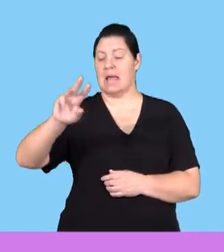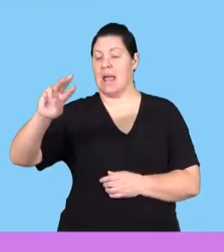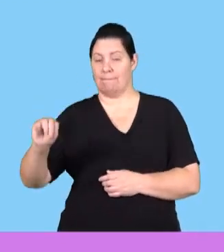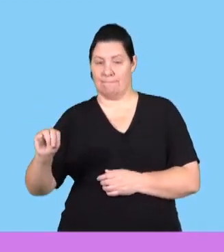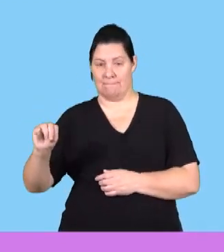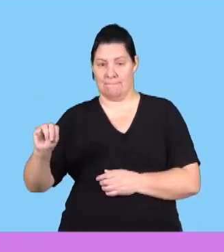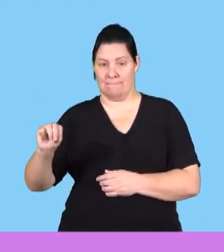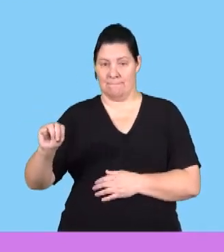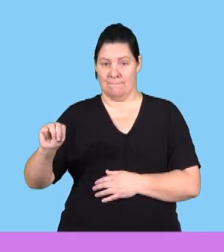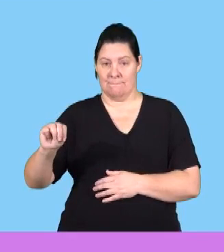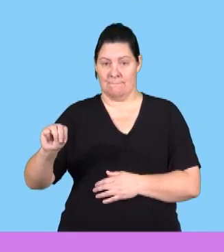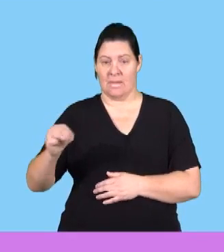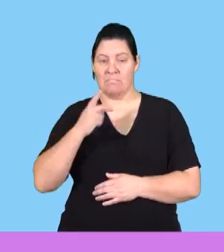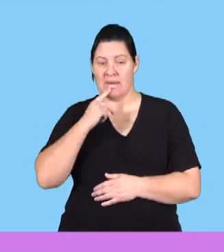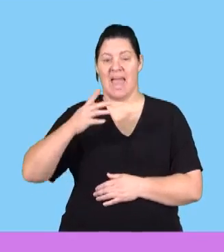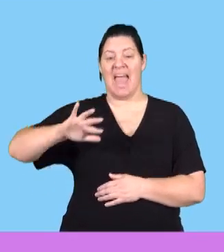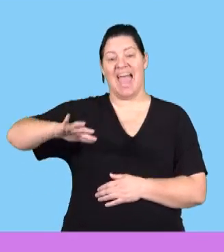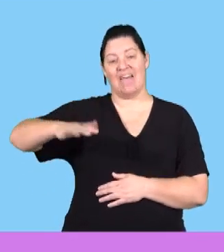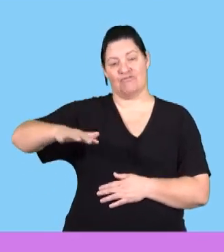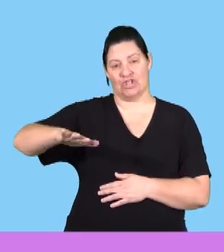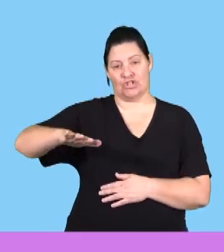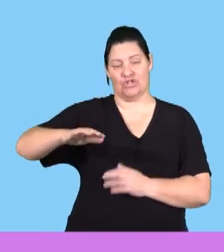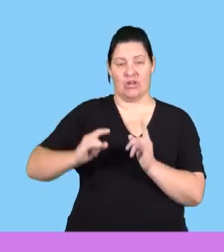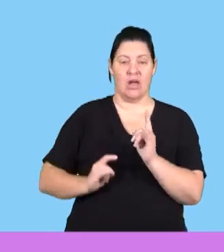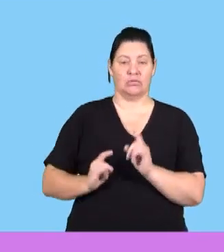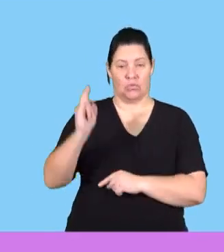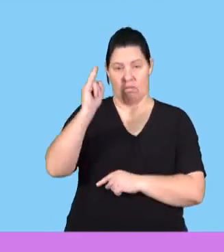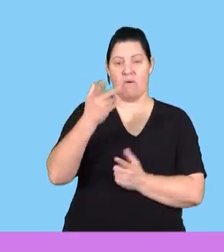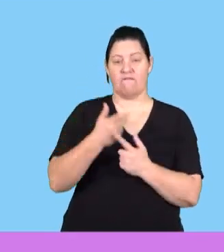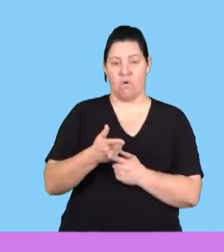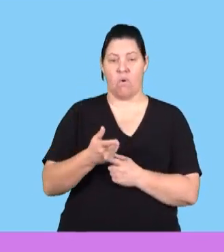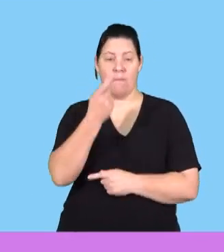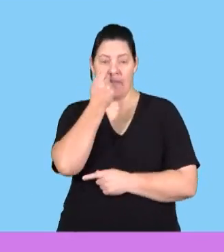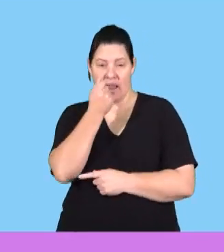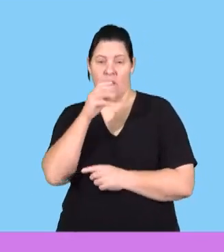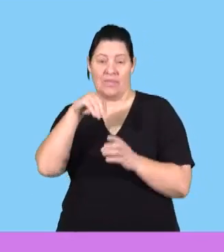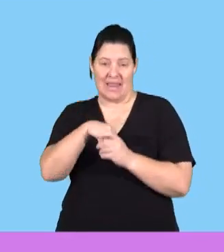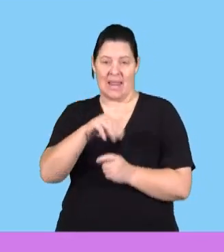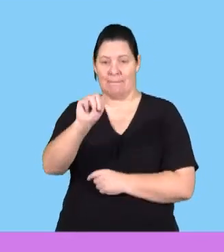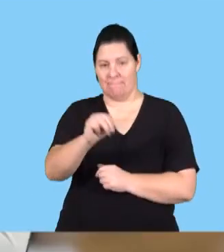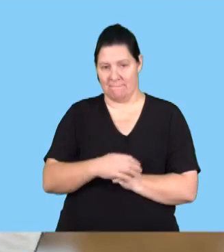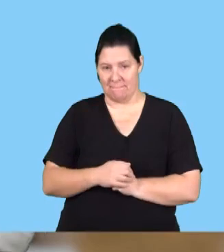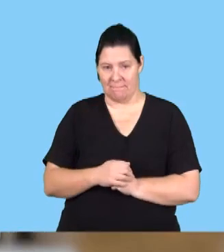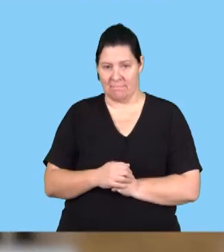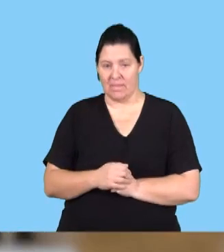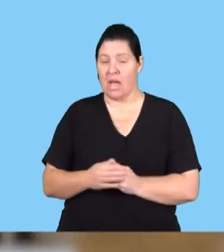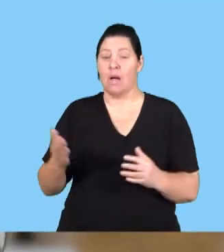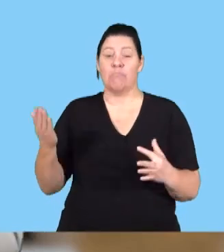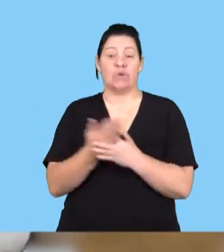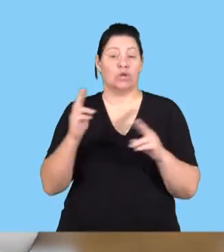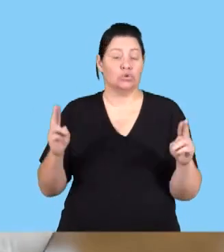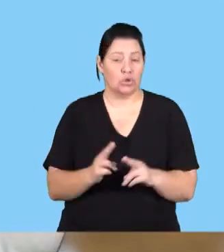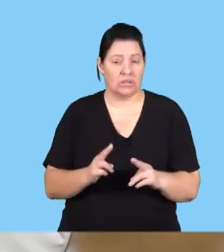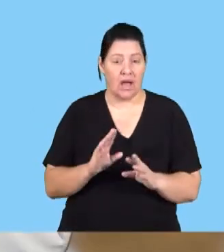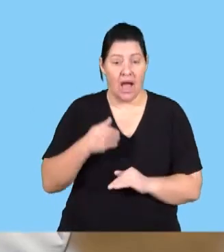1.88 meters. So that will give us the average height of our males in meters. All right, guys, let us quickly